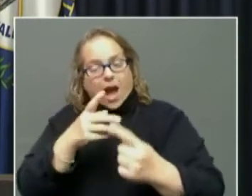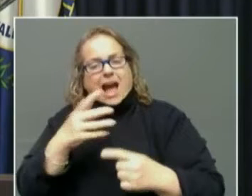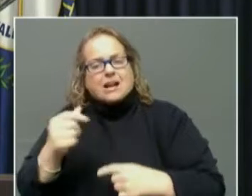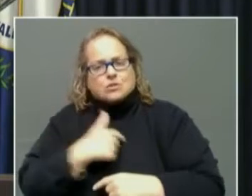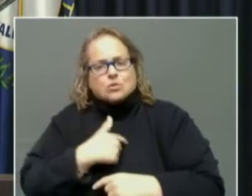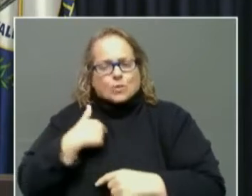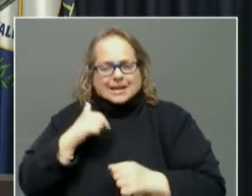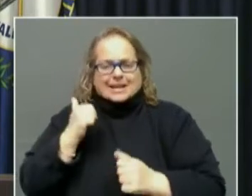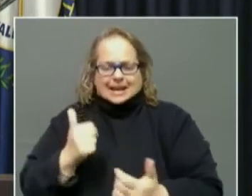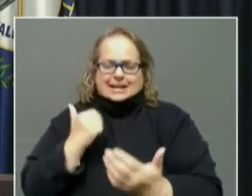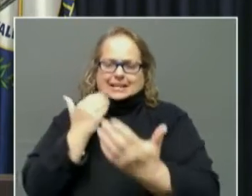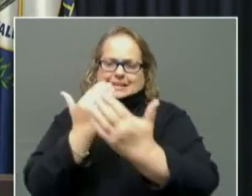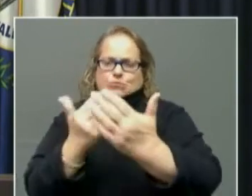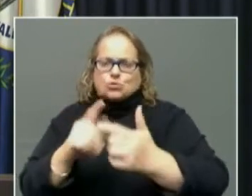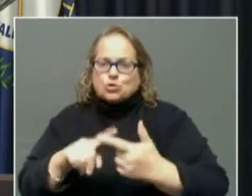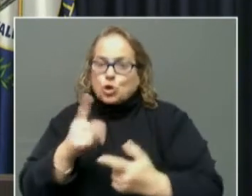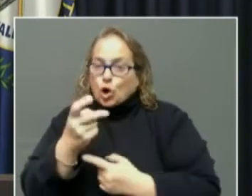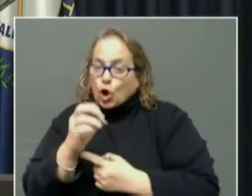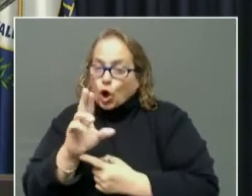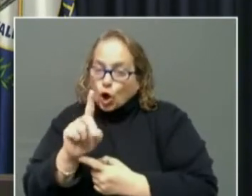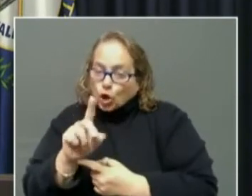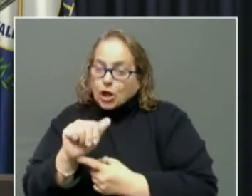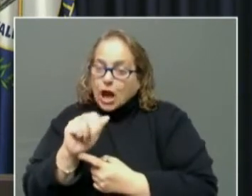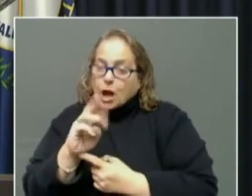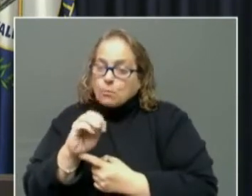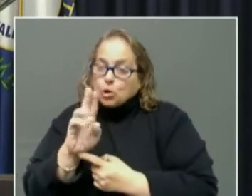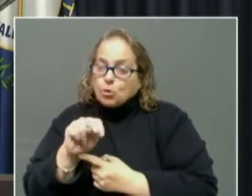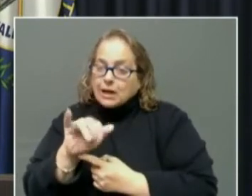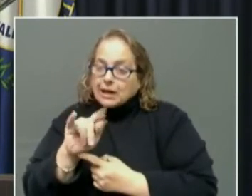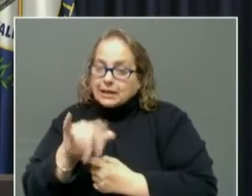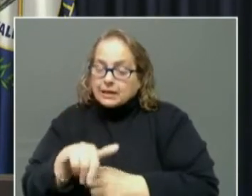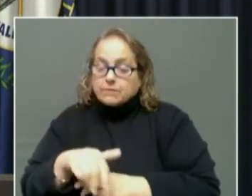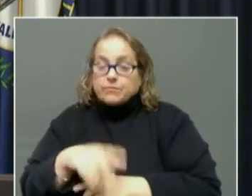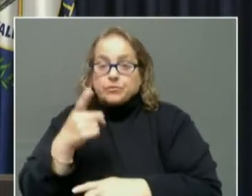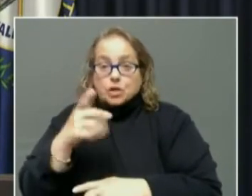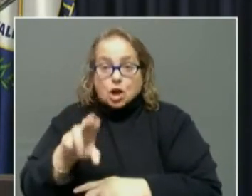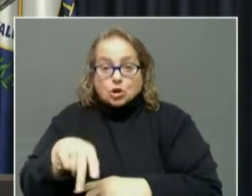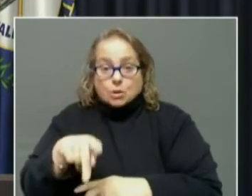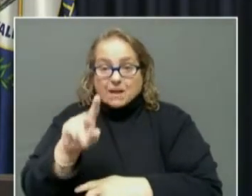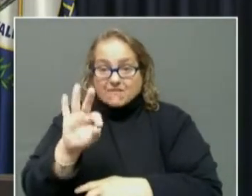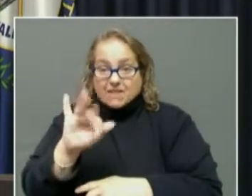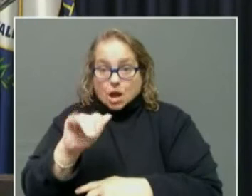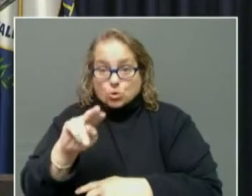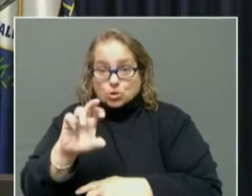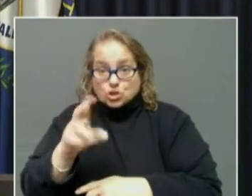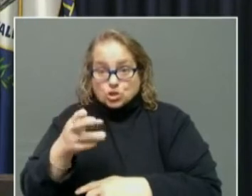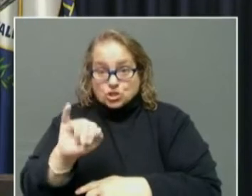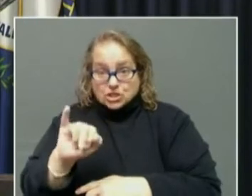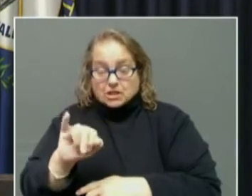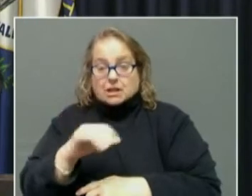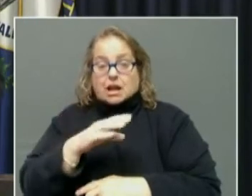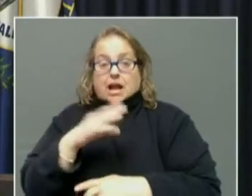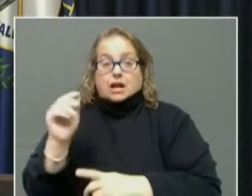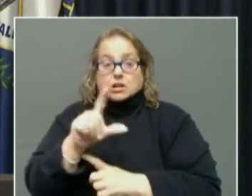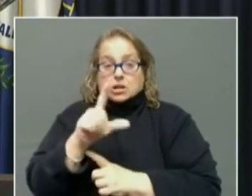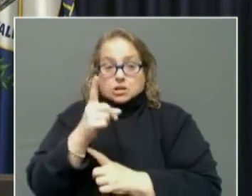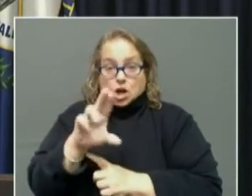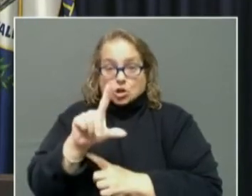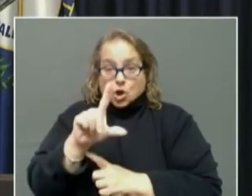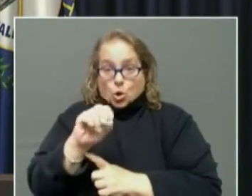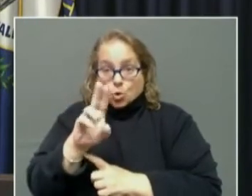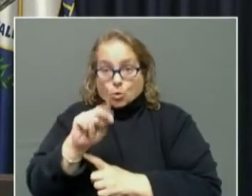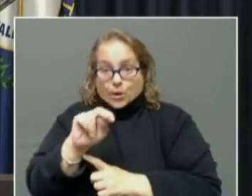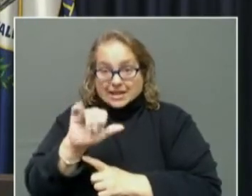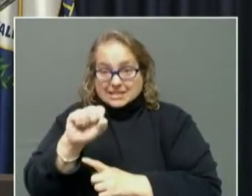immunity. Now, both Dr. Fauci and Dr. Walensky did put this into context, and this is important if you've gotten